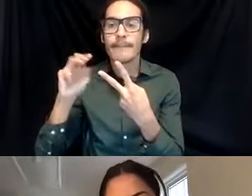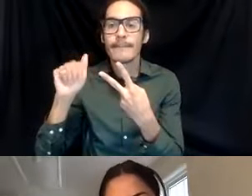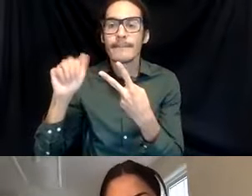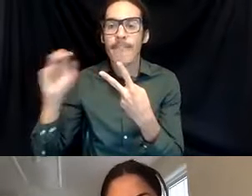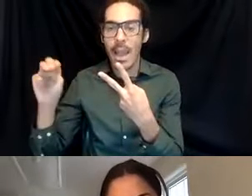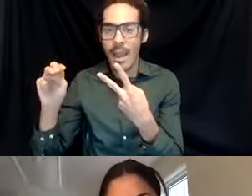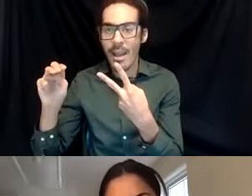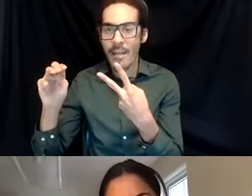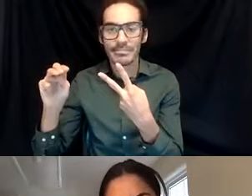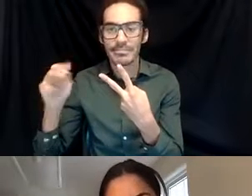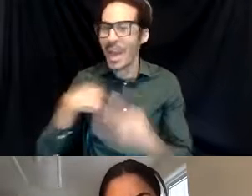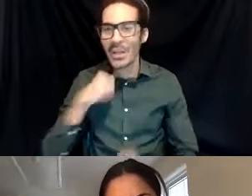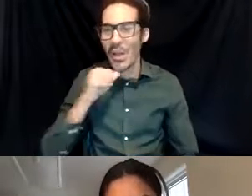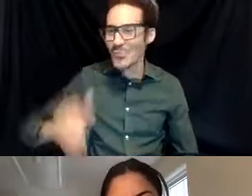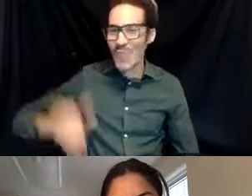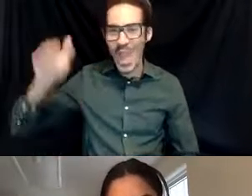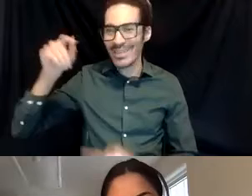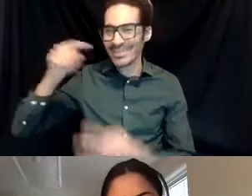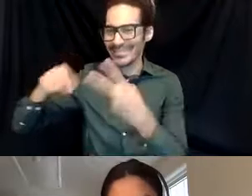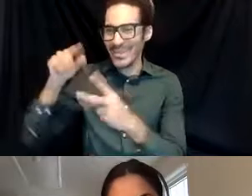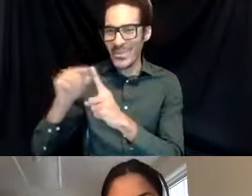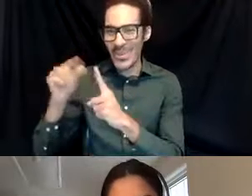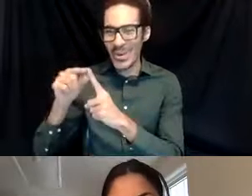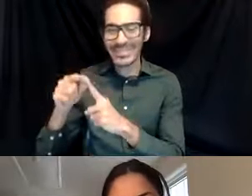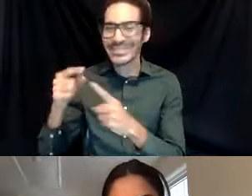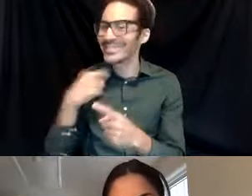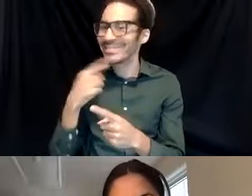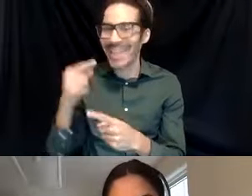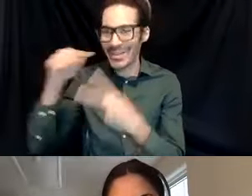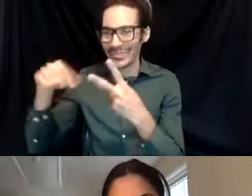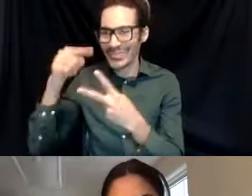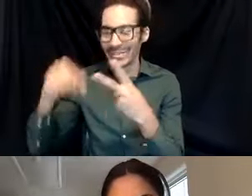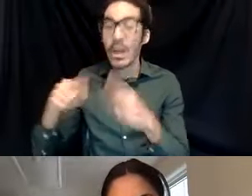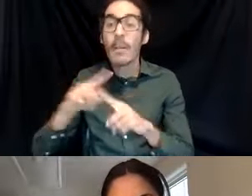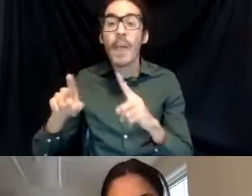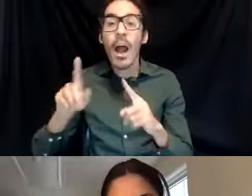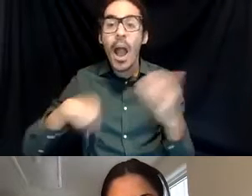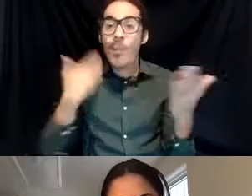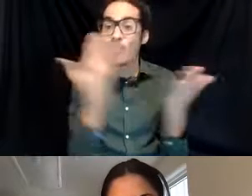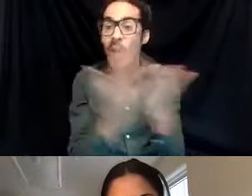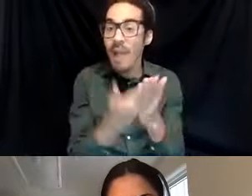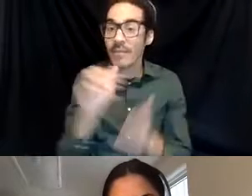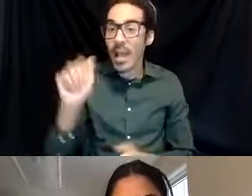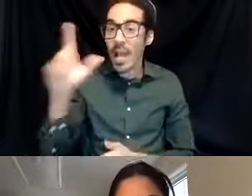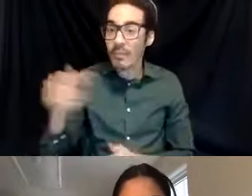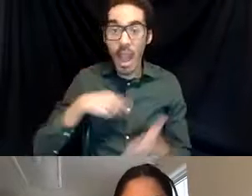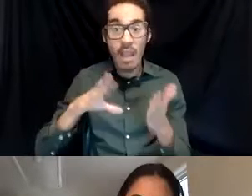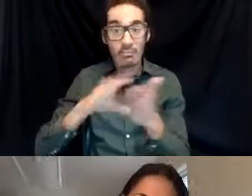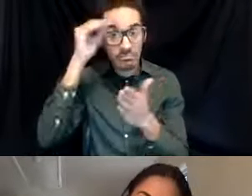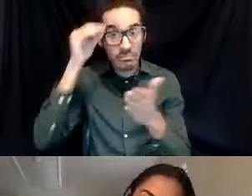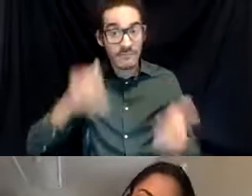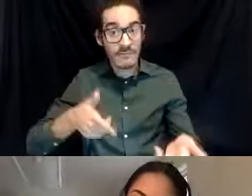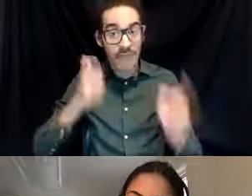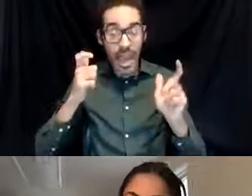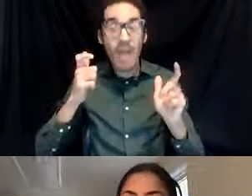was not raised with those words, you know, to say sir and ma'am. But when I got to Birmingham, I learned very quickly that those